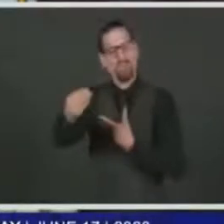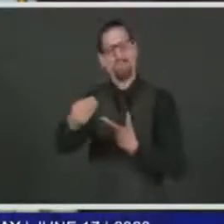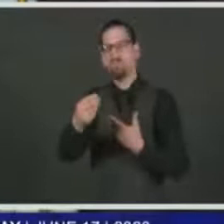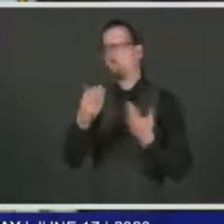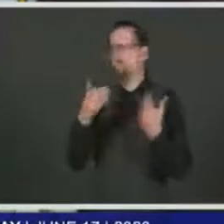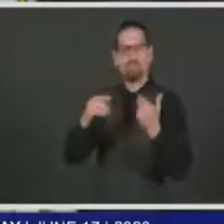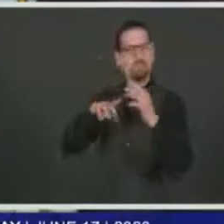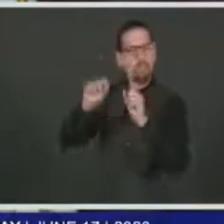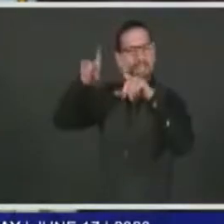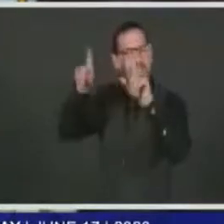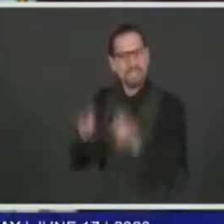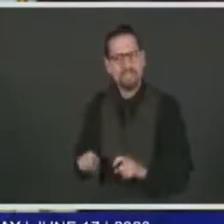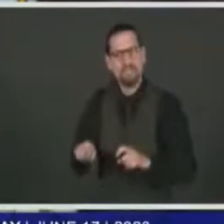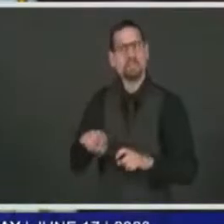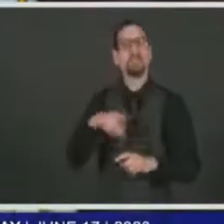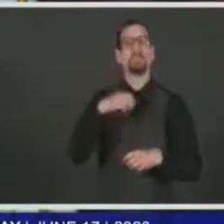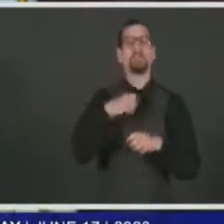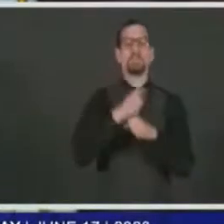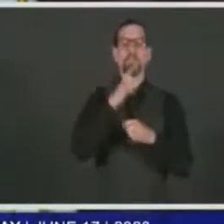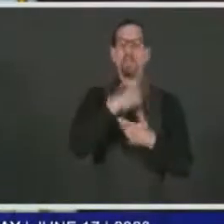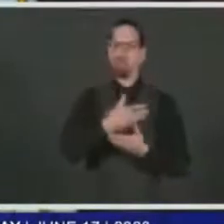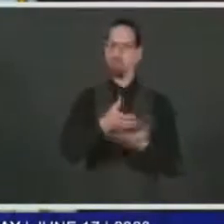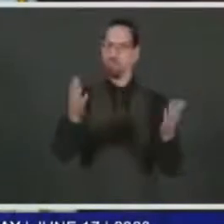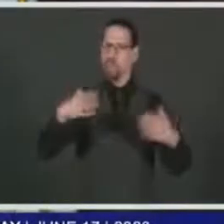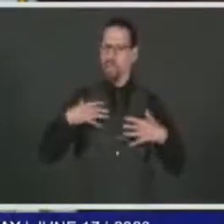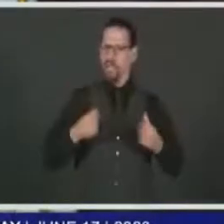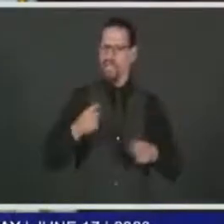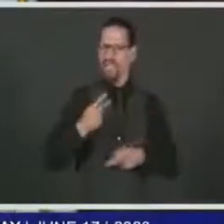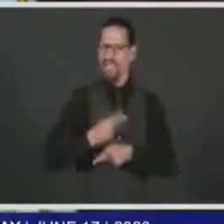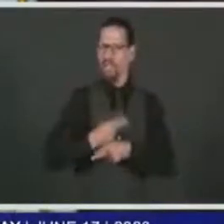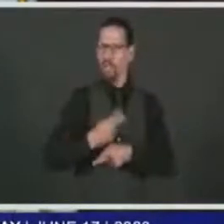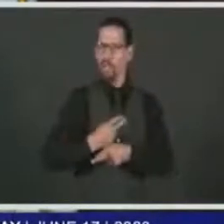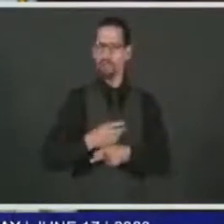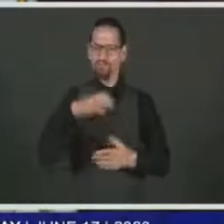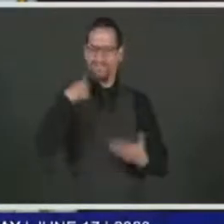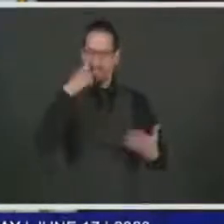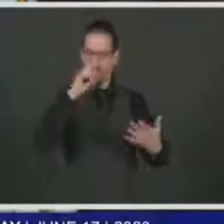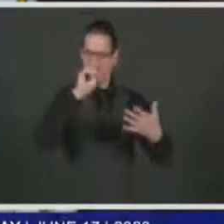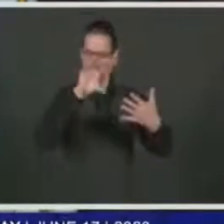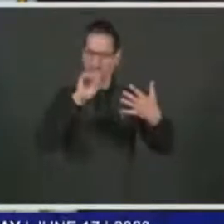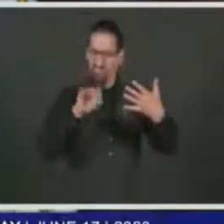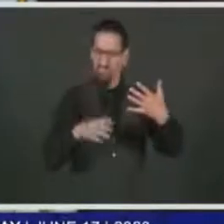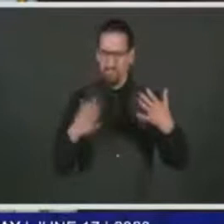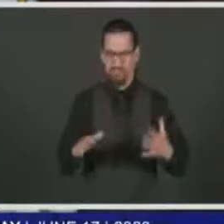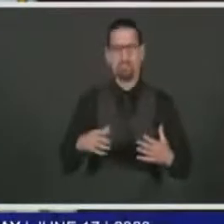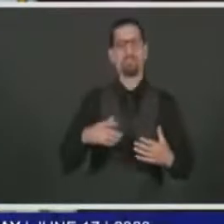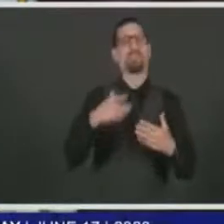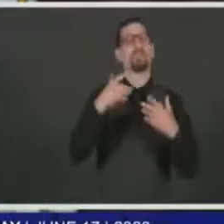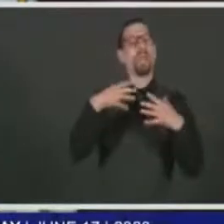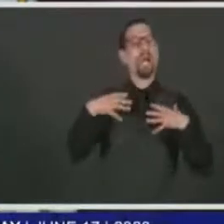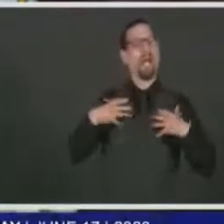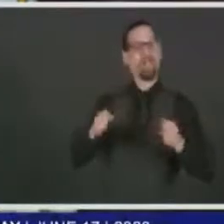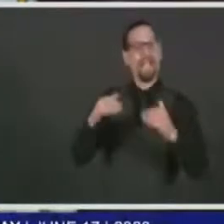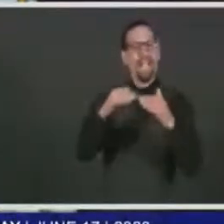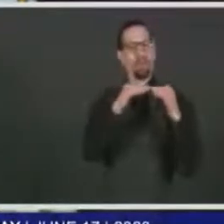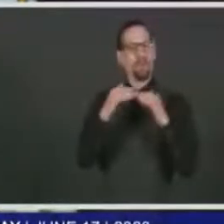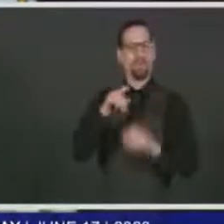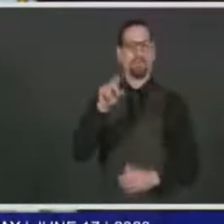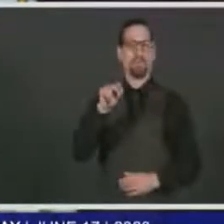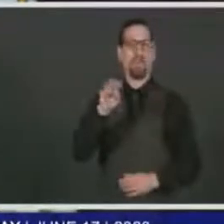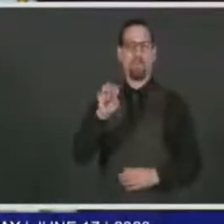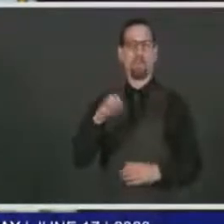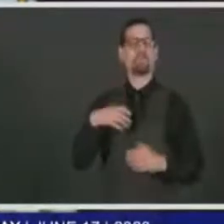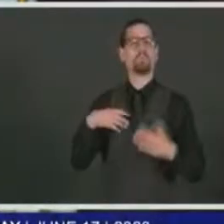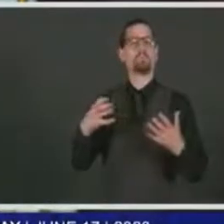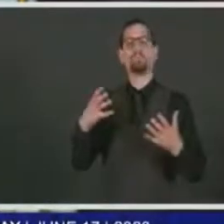community through the things I said: testing, health equity zones, and contact tracing. And I'm going to continue to talk